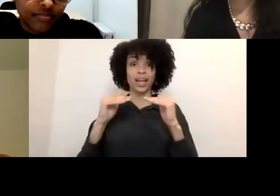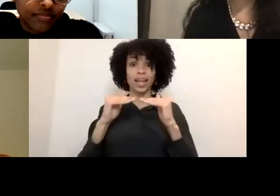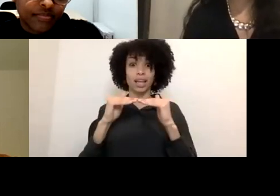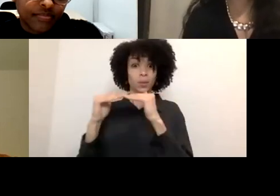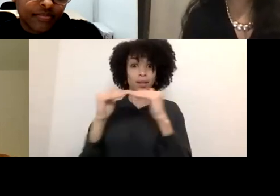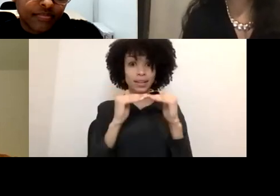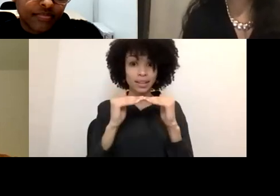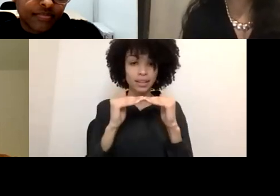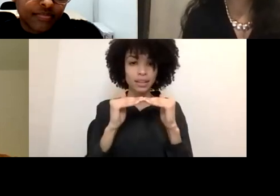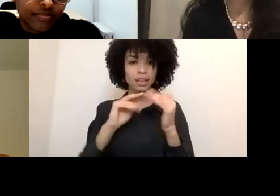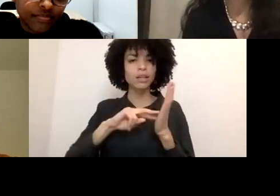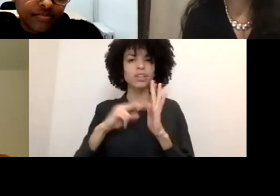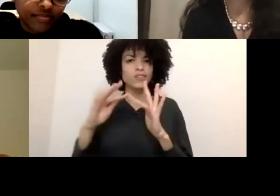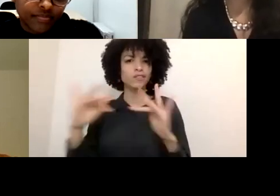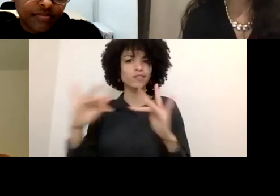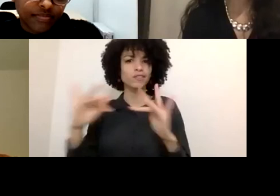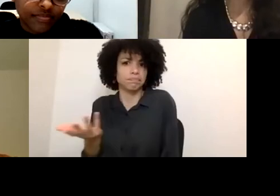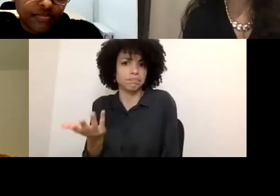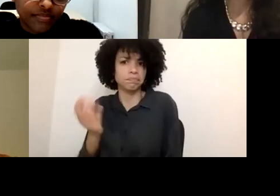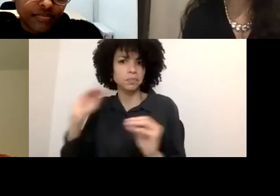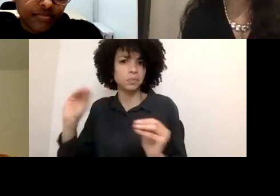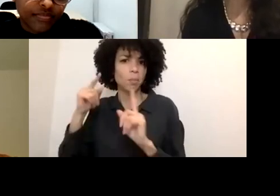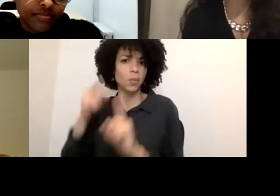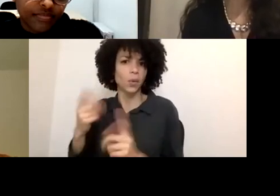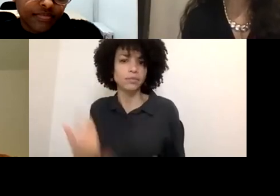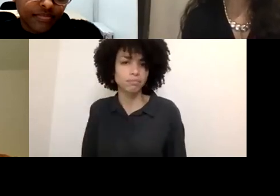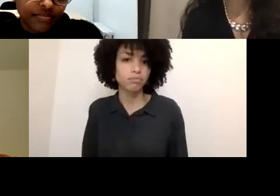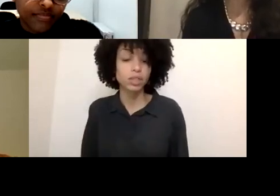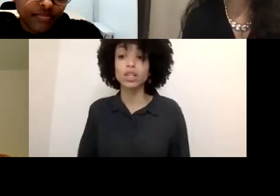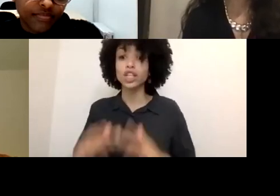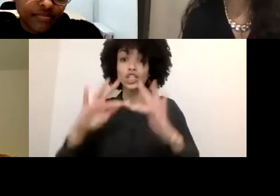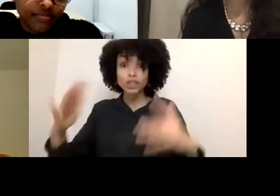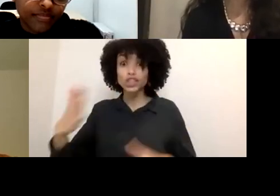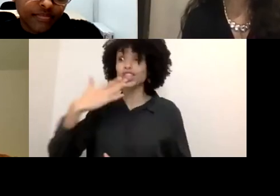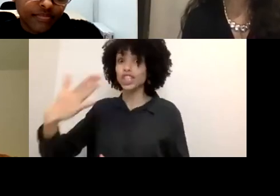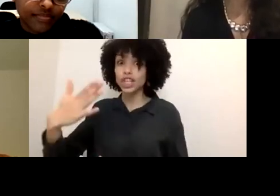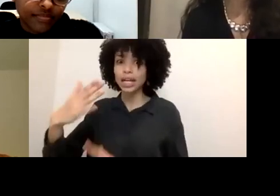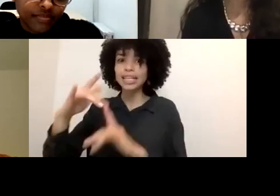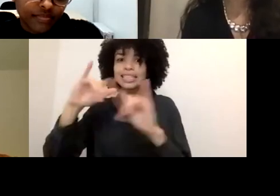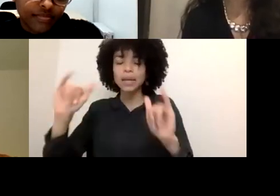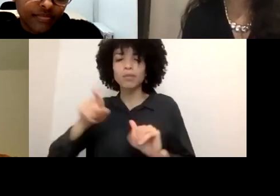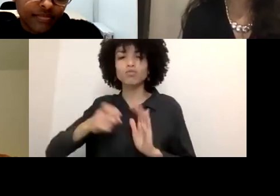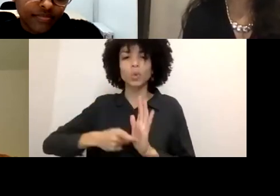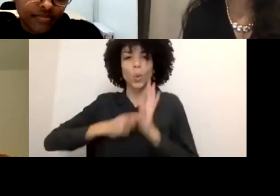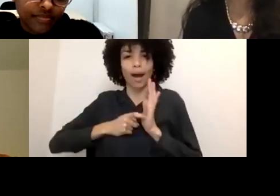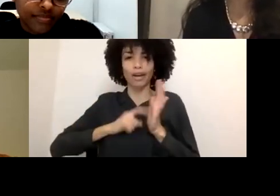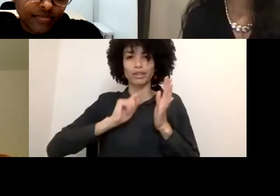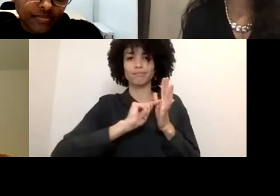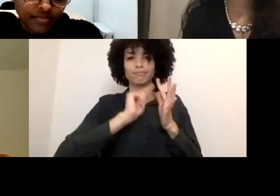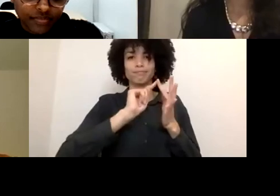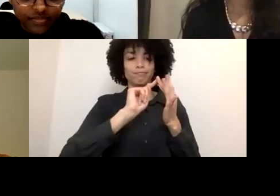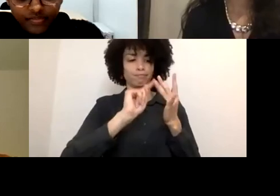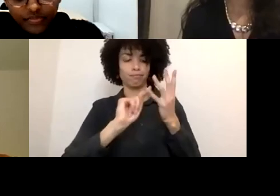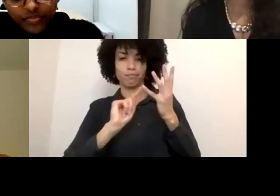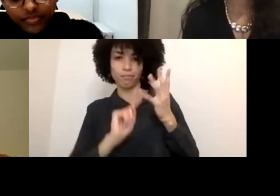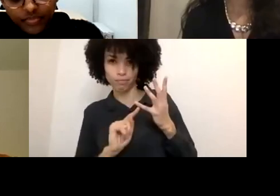diversity, will serve us much, as good as it is. So I think we can all we can all benefit from diversity,